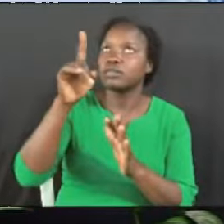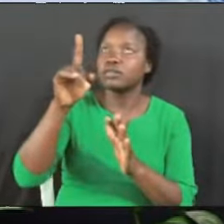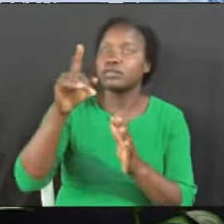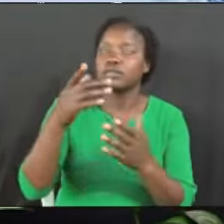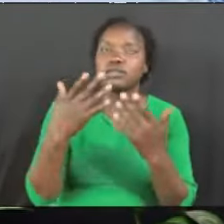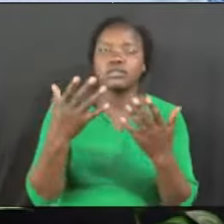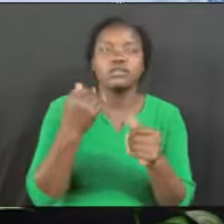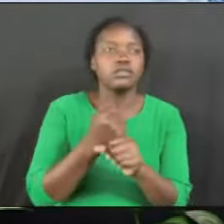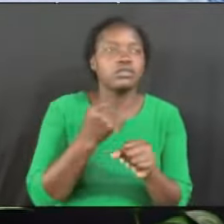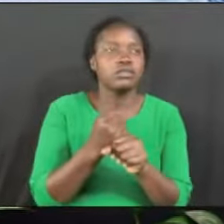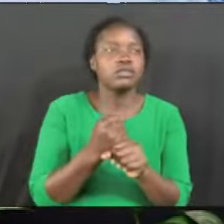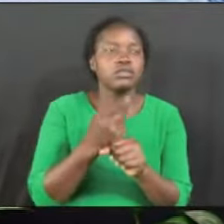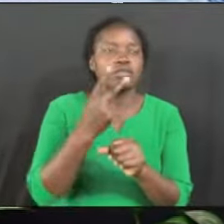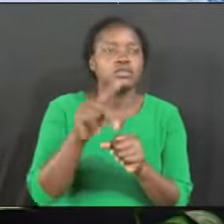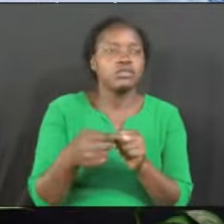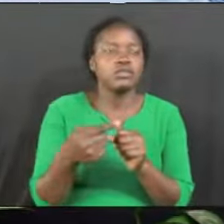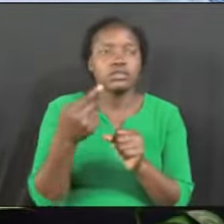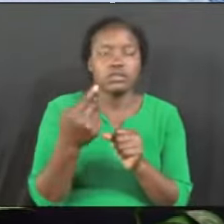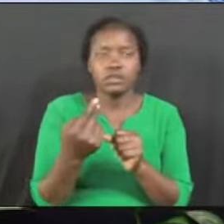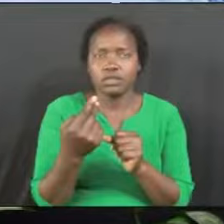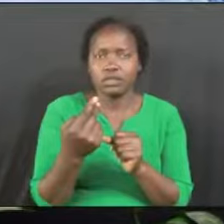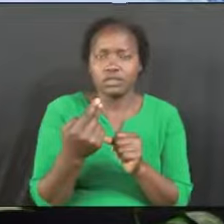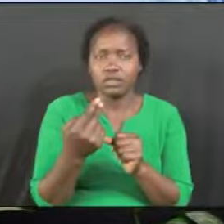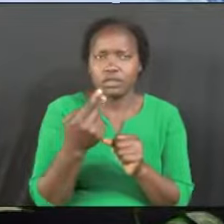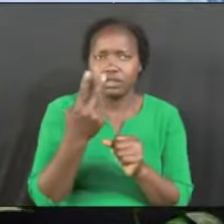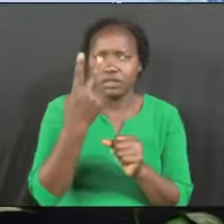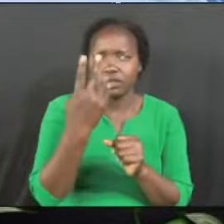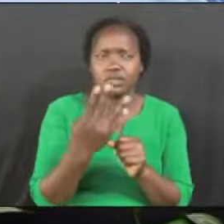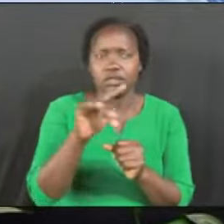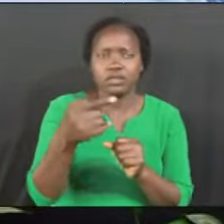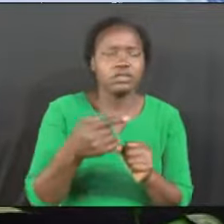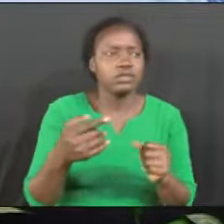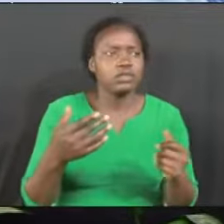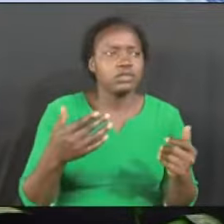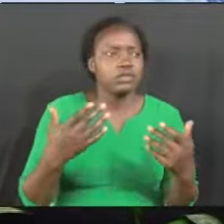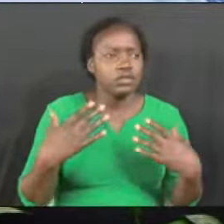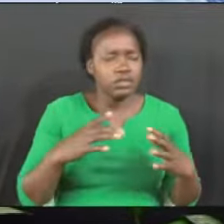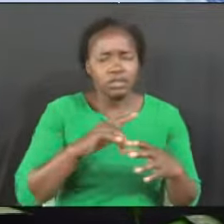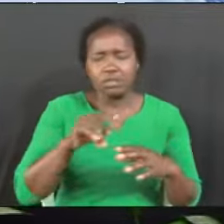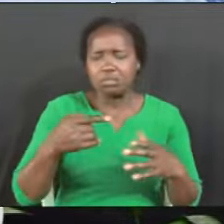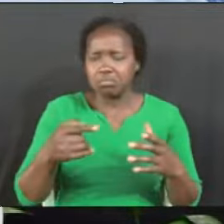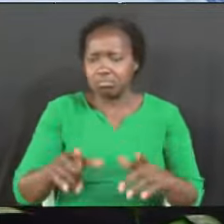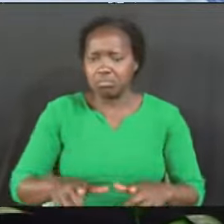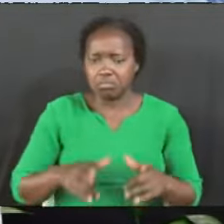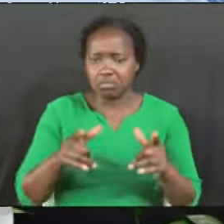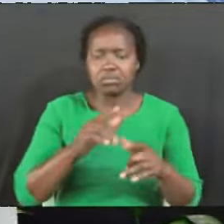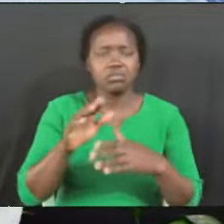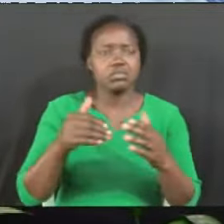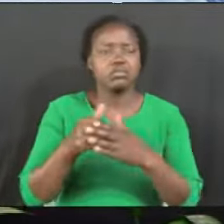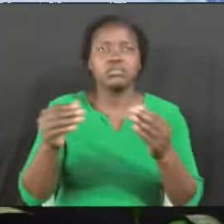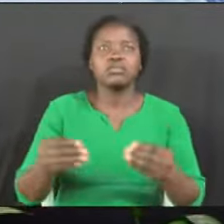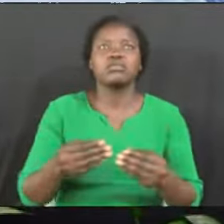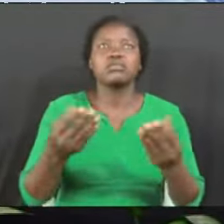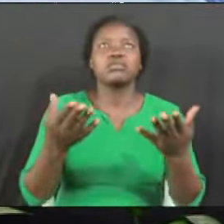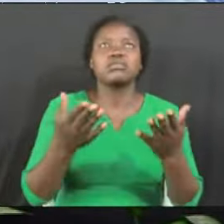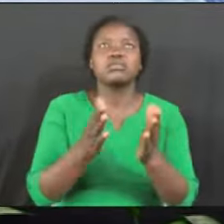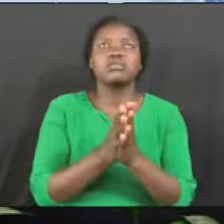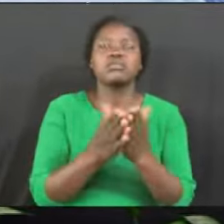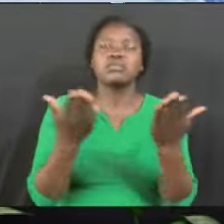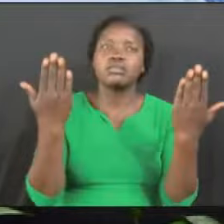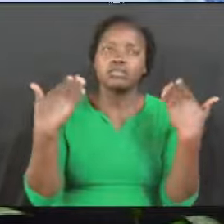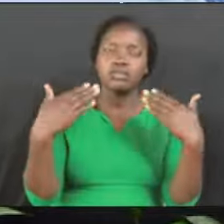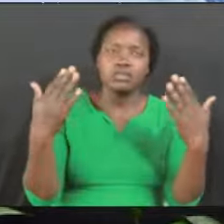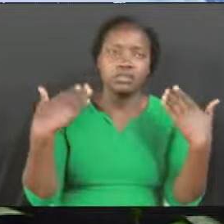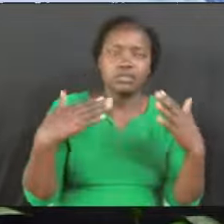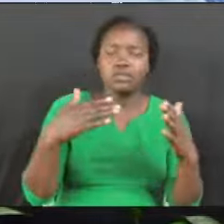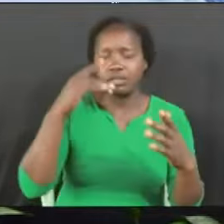The 24th Psalm says, "Lift up ye heads, O ye gates, and be lifted up, ye everlasting doors,